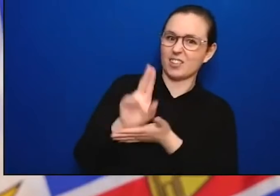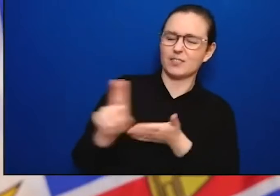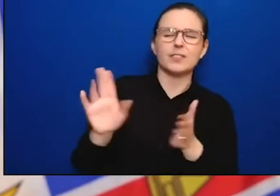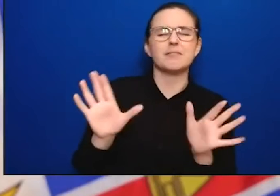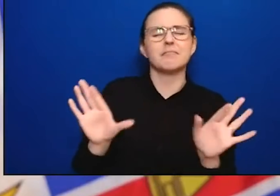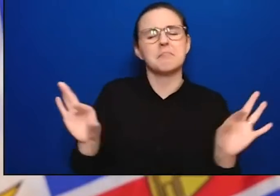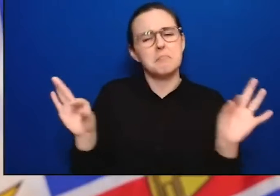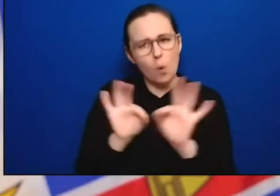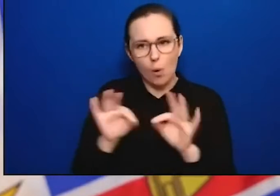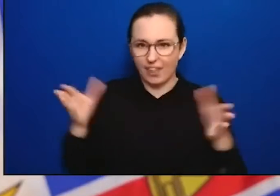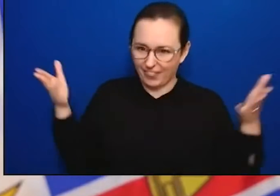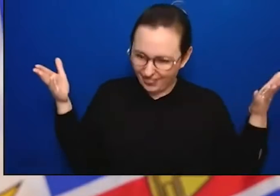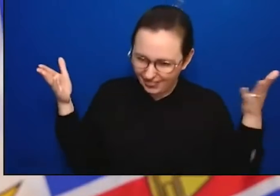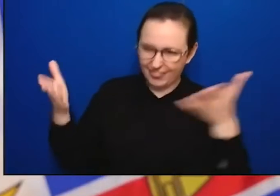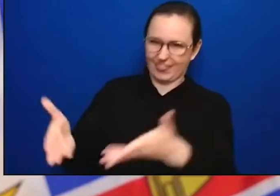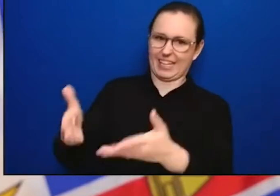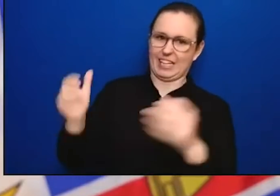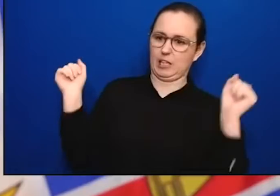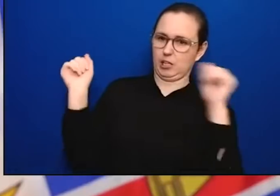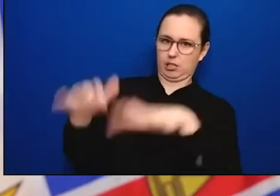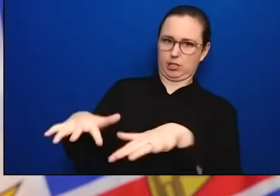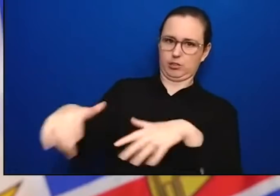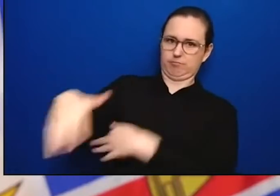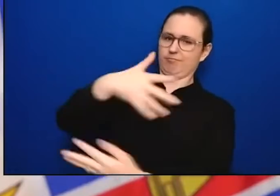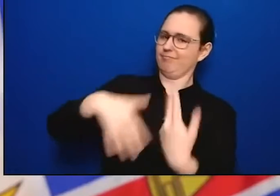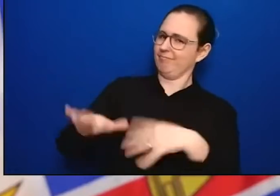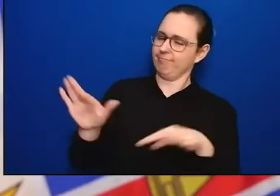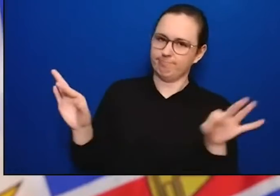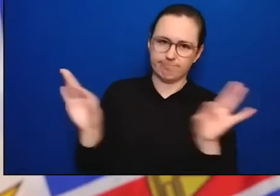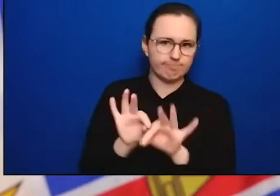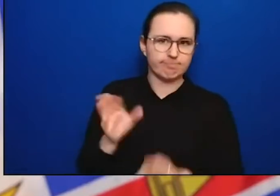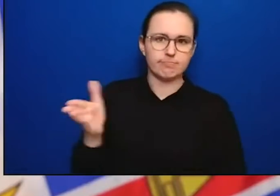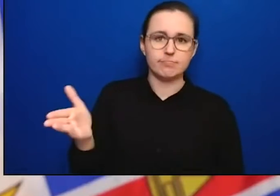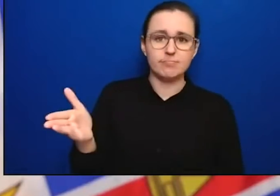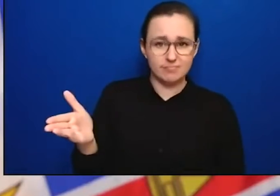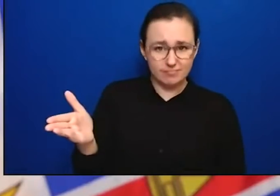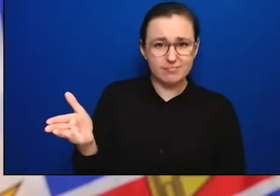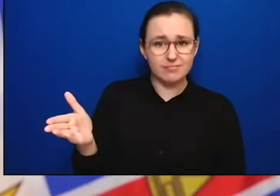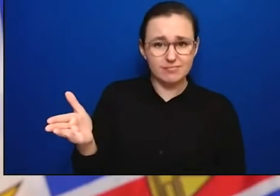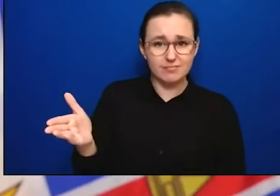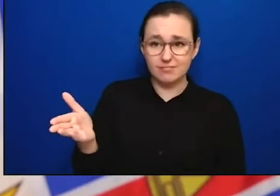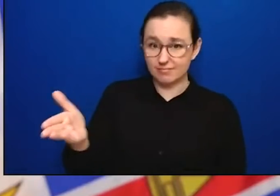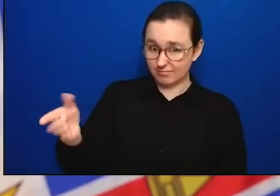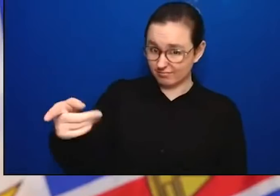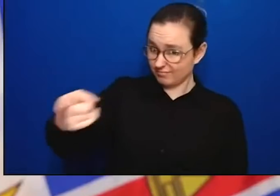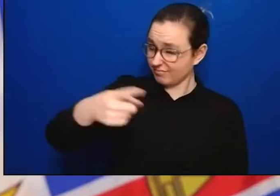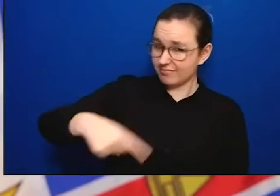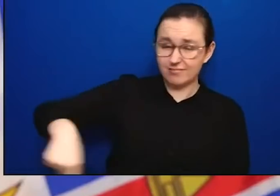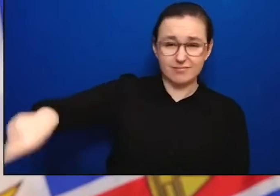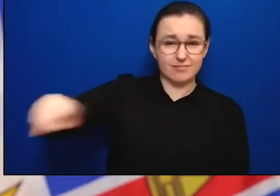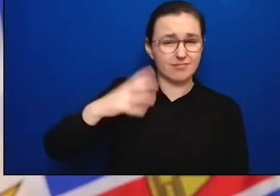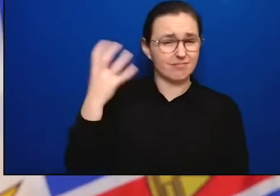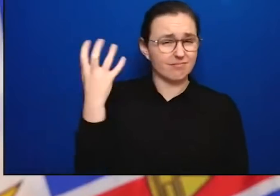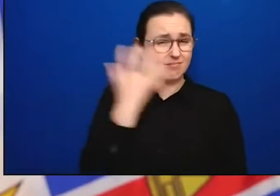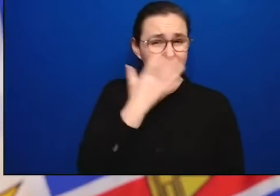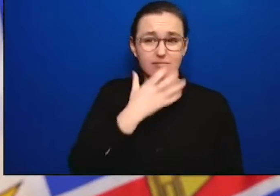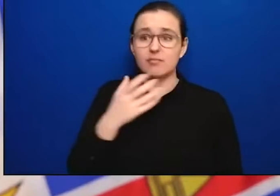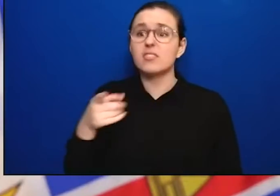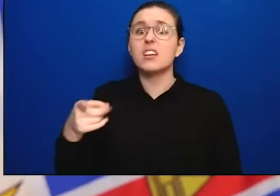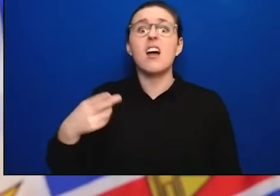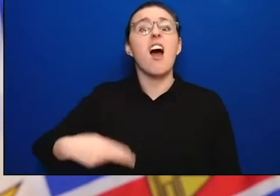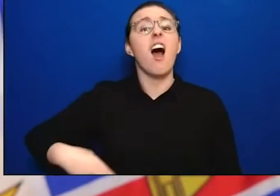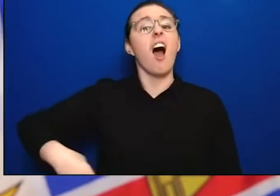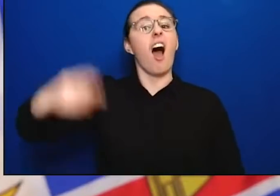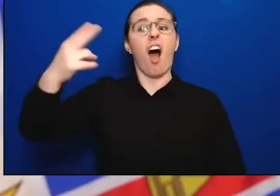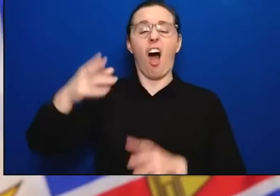in our universities and colleges. And I think this is really possible because young